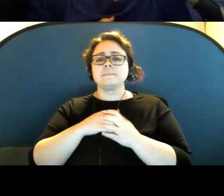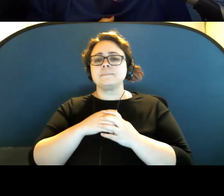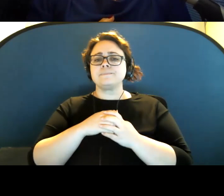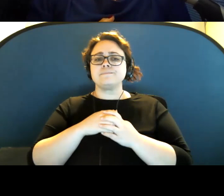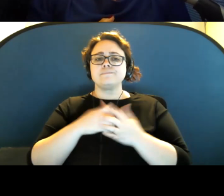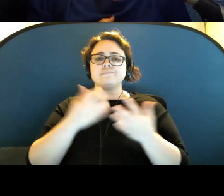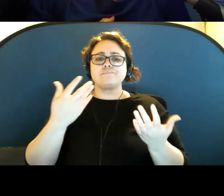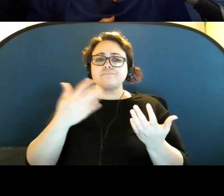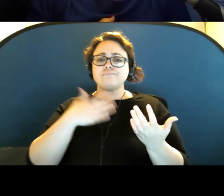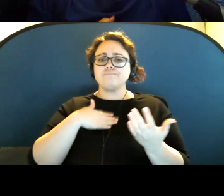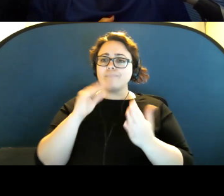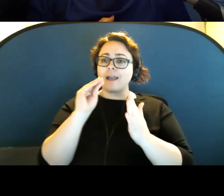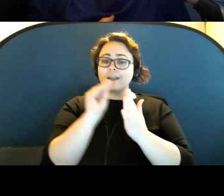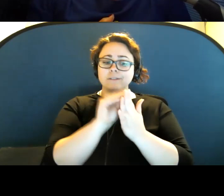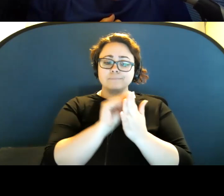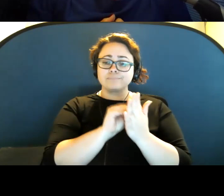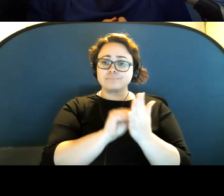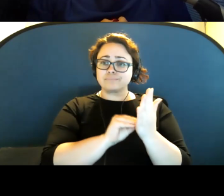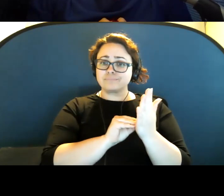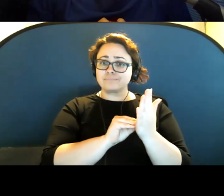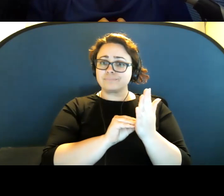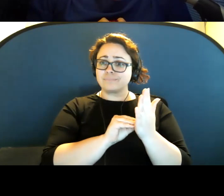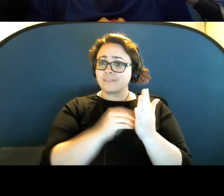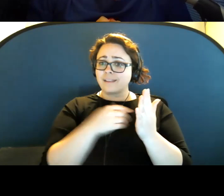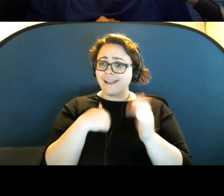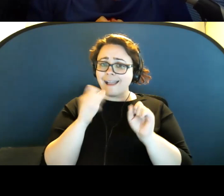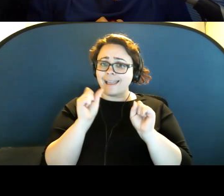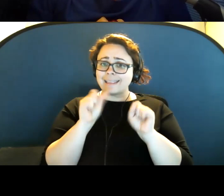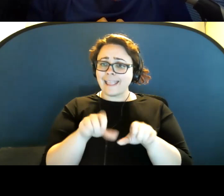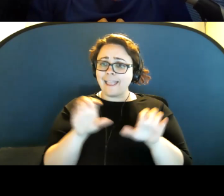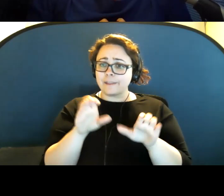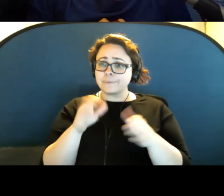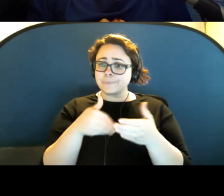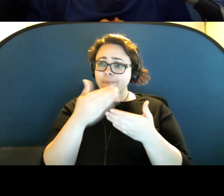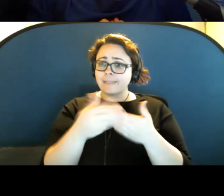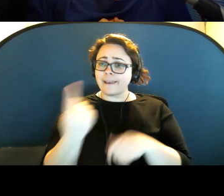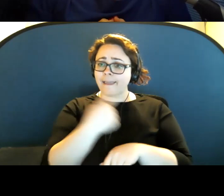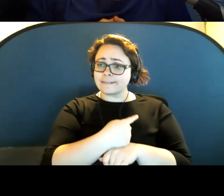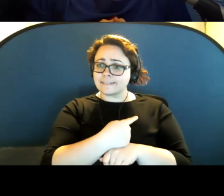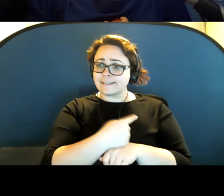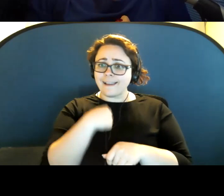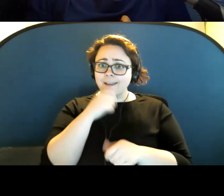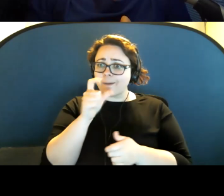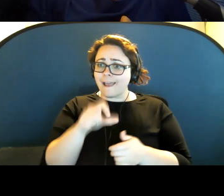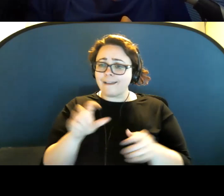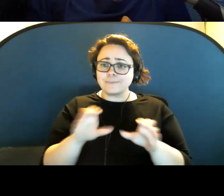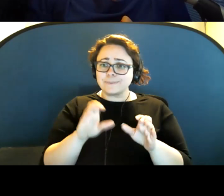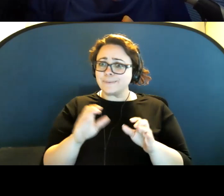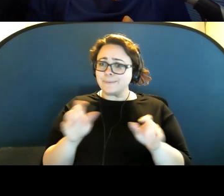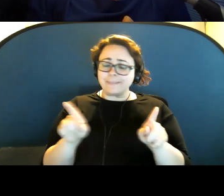doing my documentation. It can be done the next day. Figuring out where you can give yourself a little bit of breathing